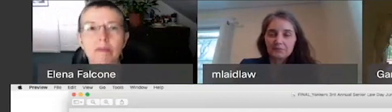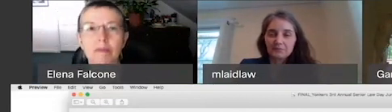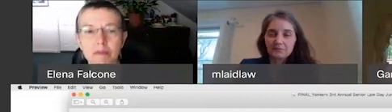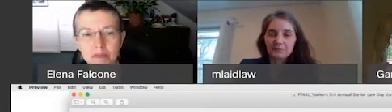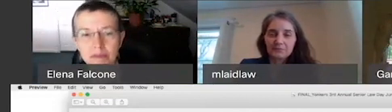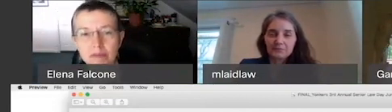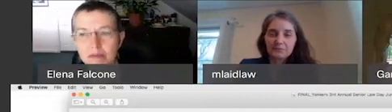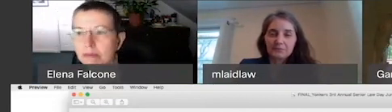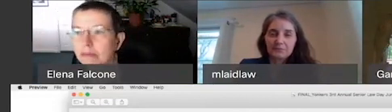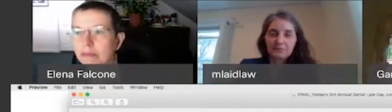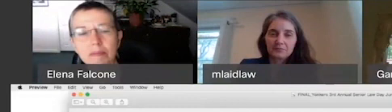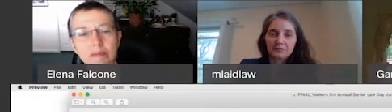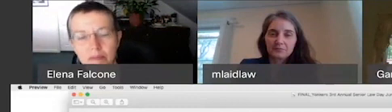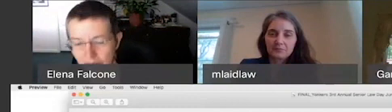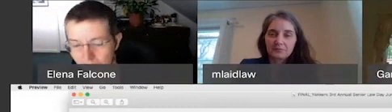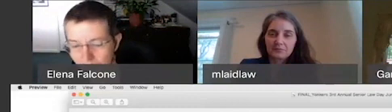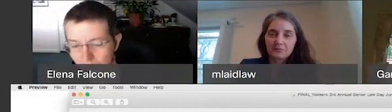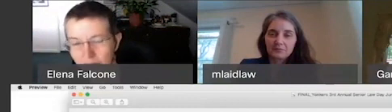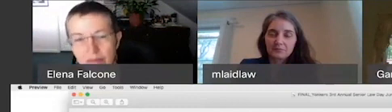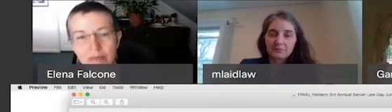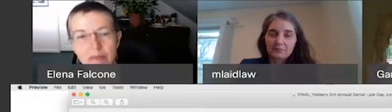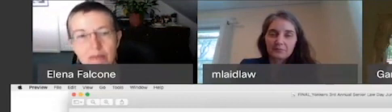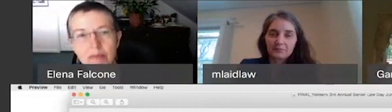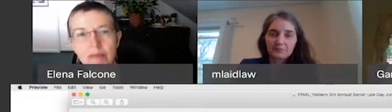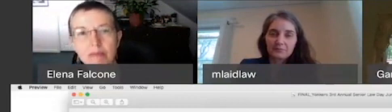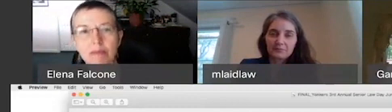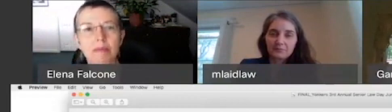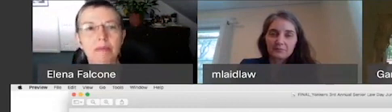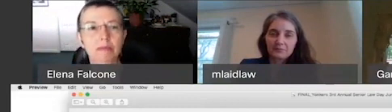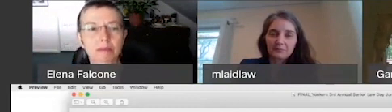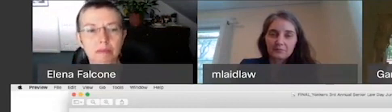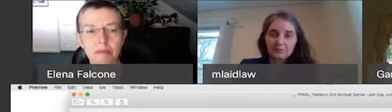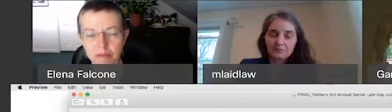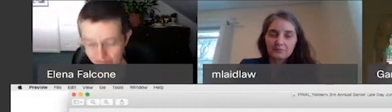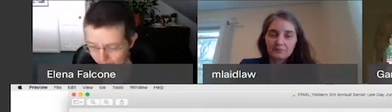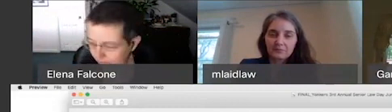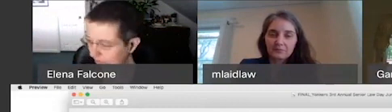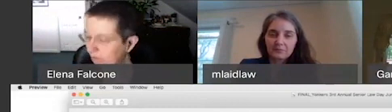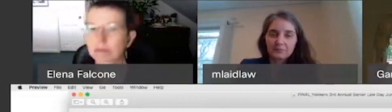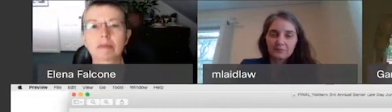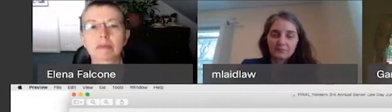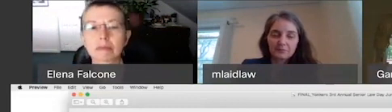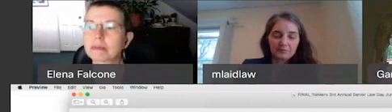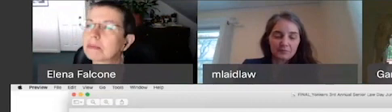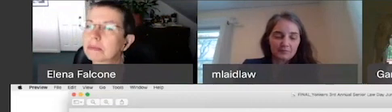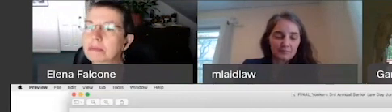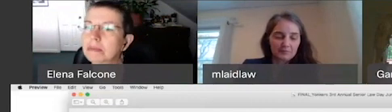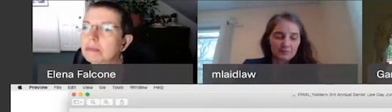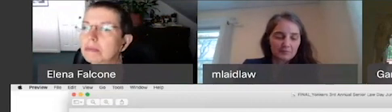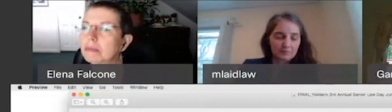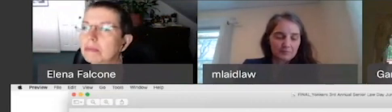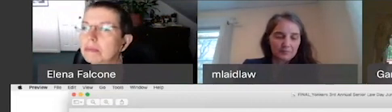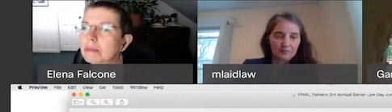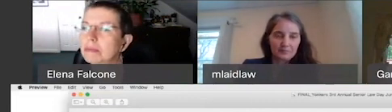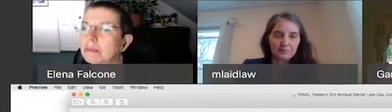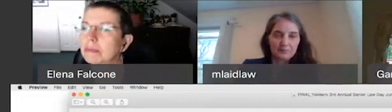Medicaid program. My name is Deep Mukherjee. I'm an attorney in White Plains, New York. So, and as Maura said,